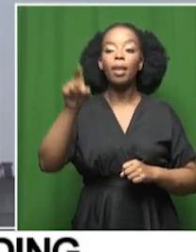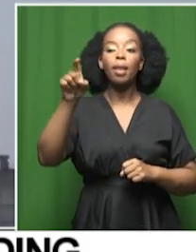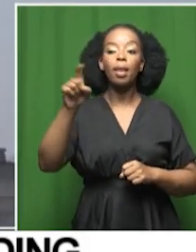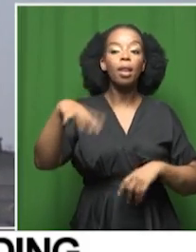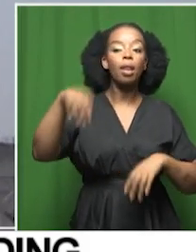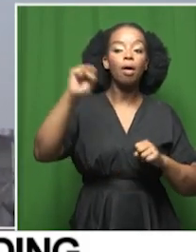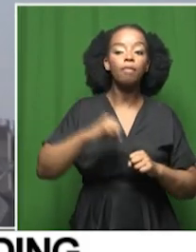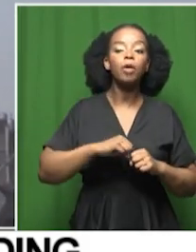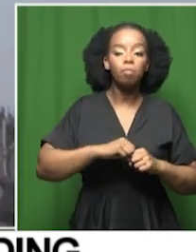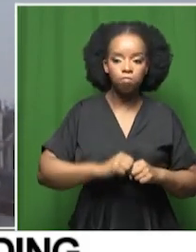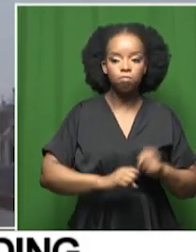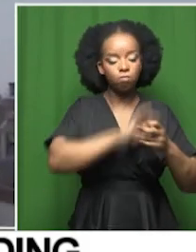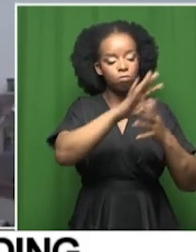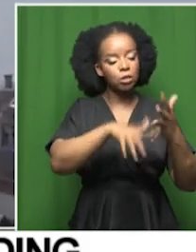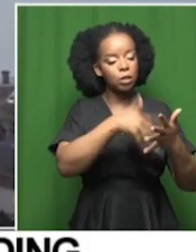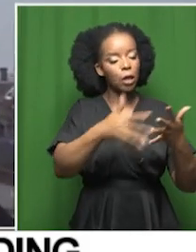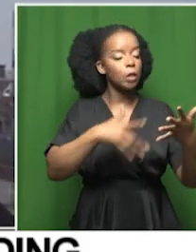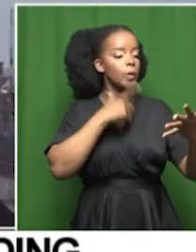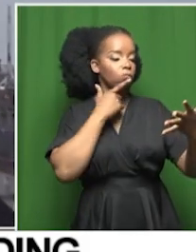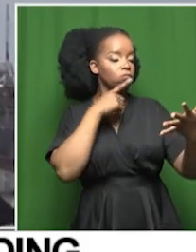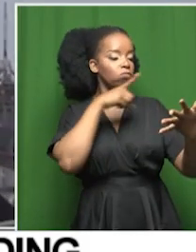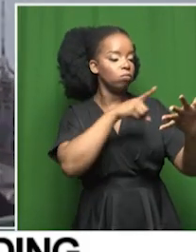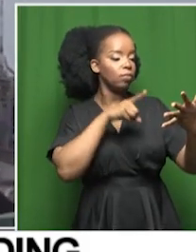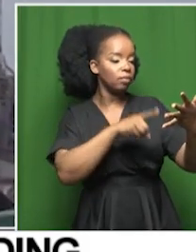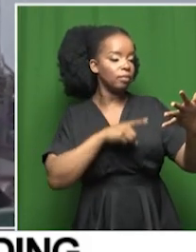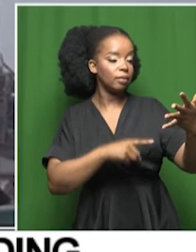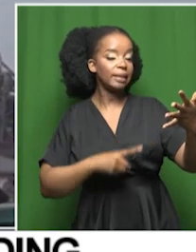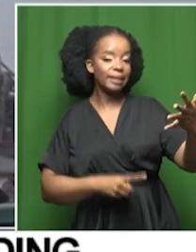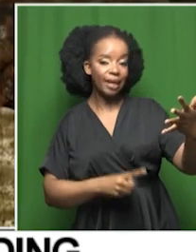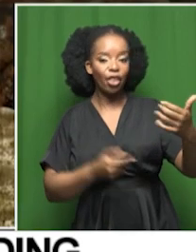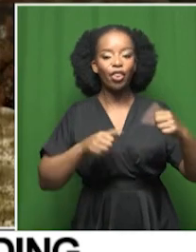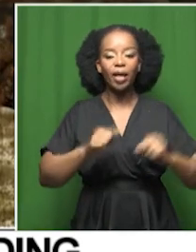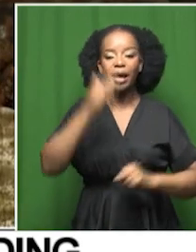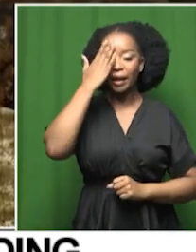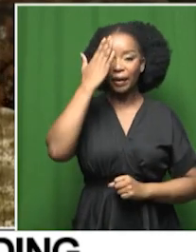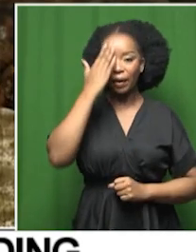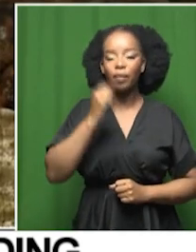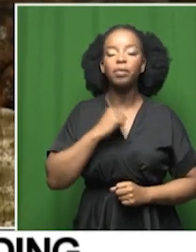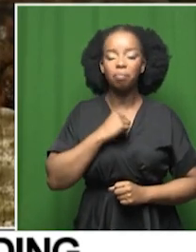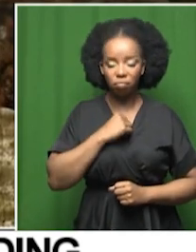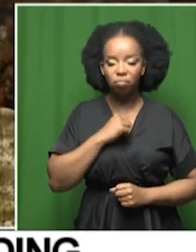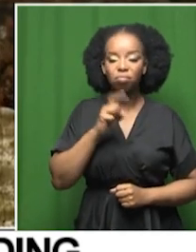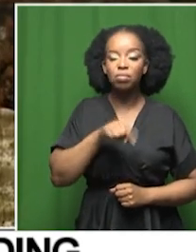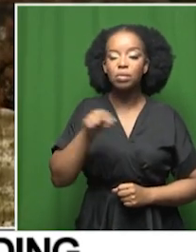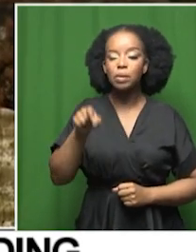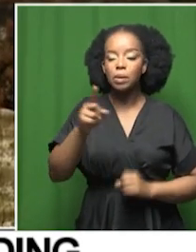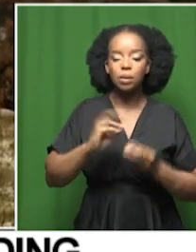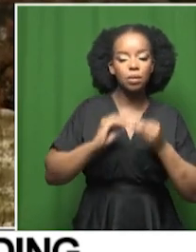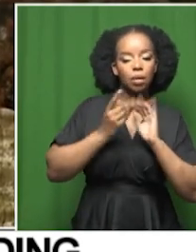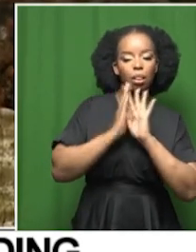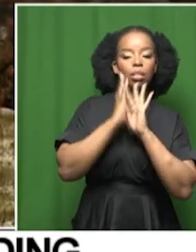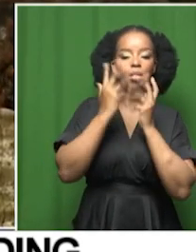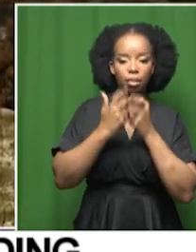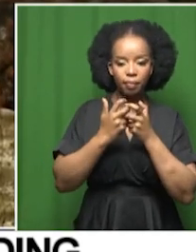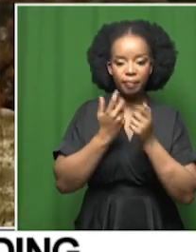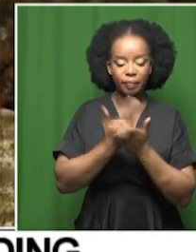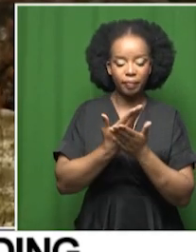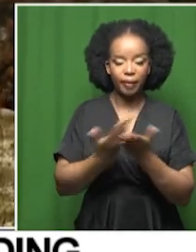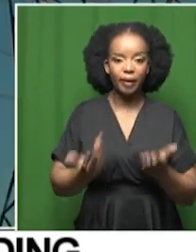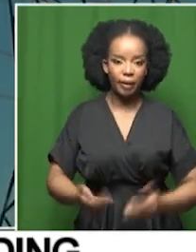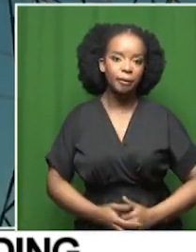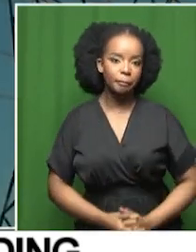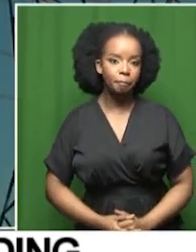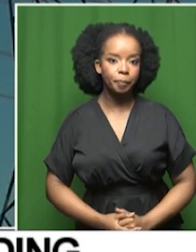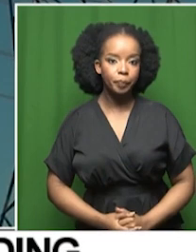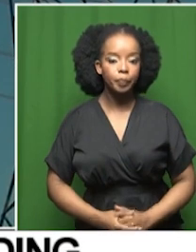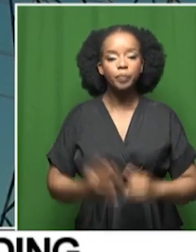shifting the schedules around, you know, to make it slightly more predictable and more manageable for the agricultural sector. Just by